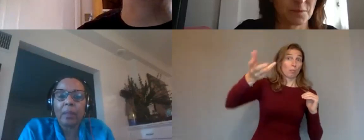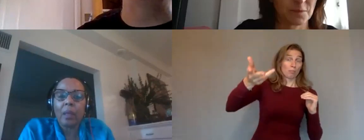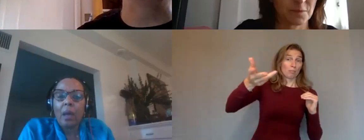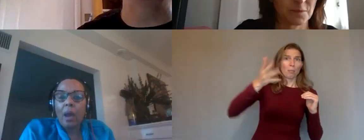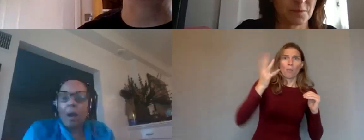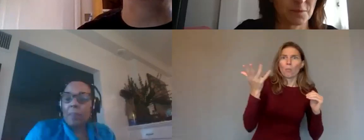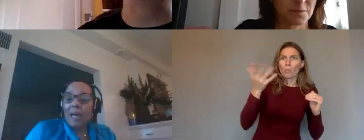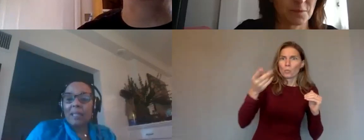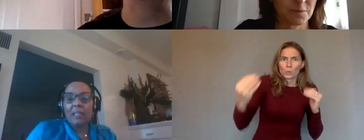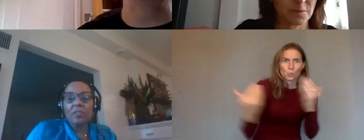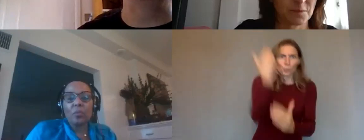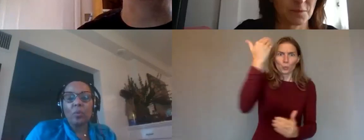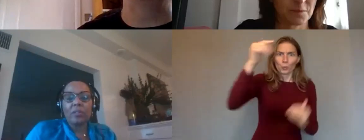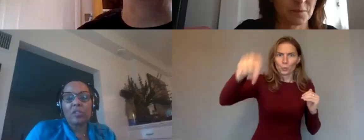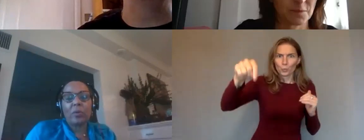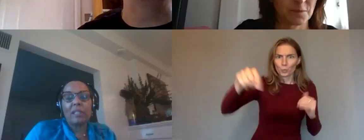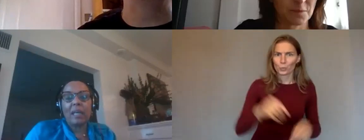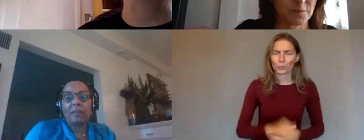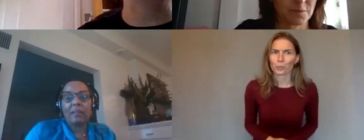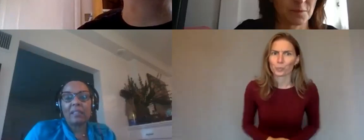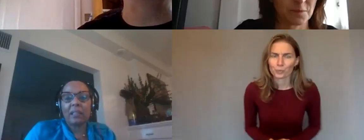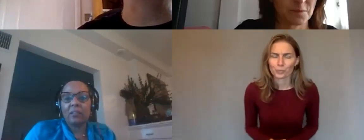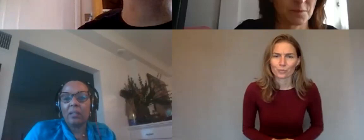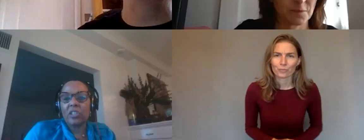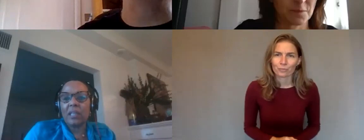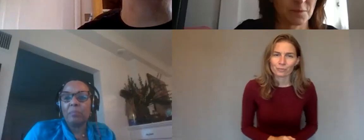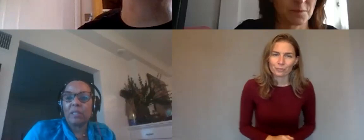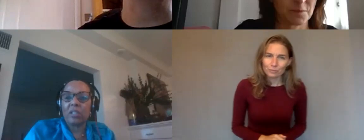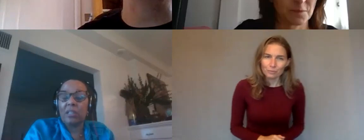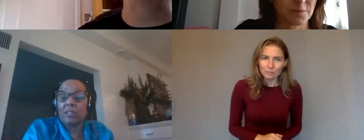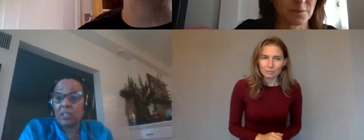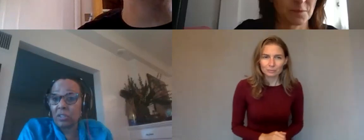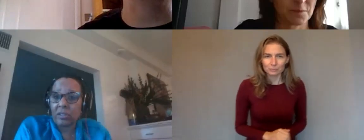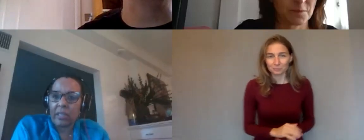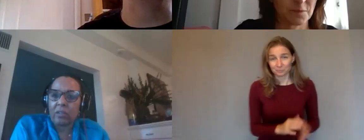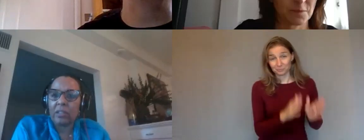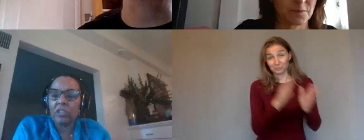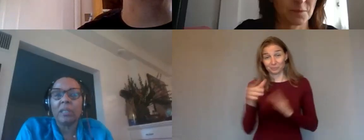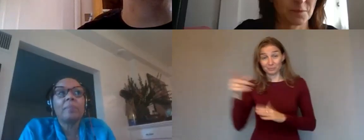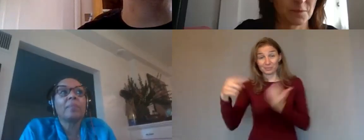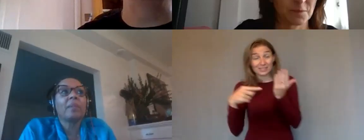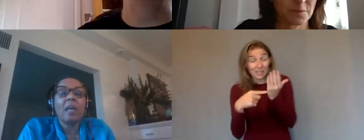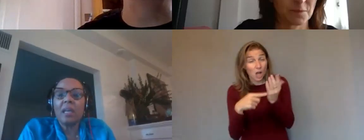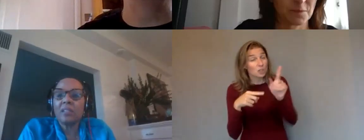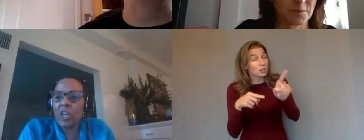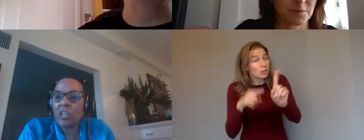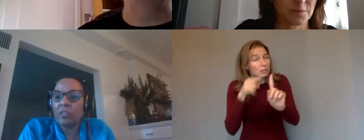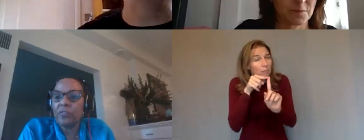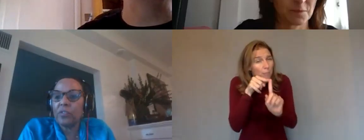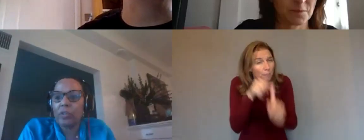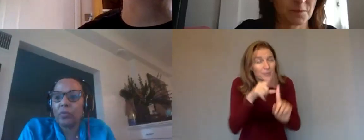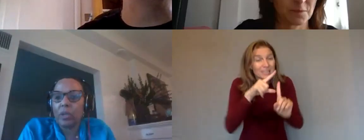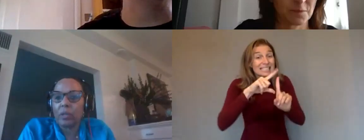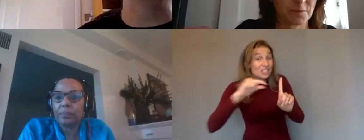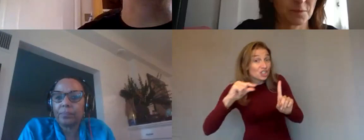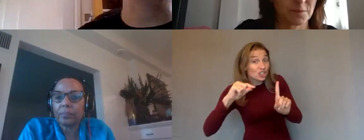be. I think it's also worth just pointing out that technology, and in particular digital technology, is changing